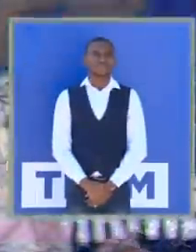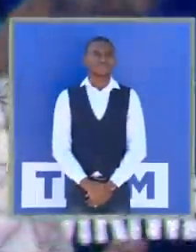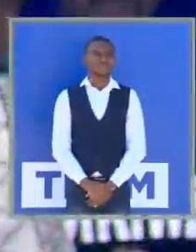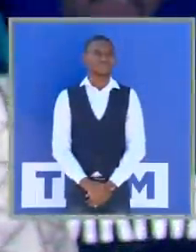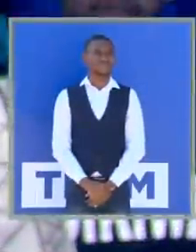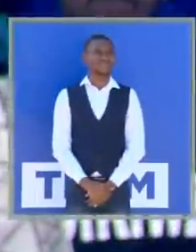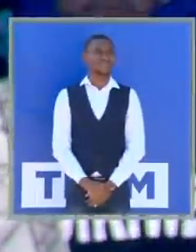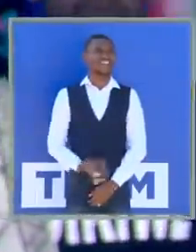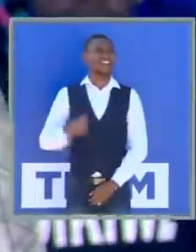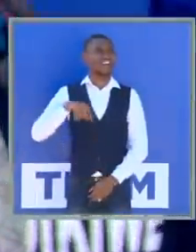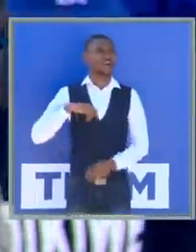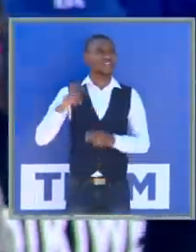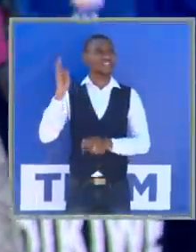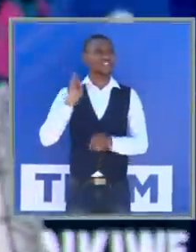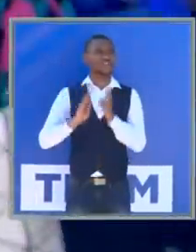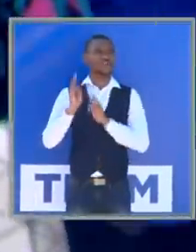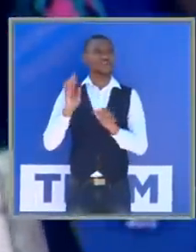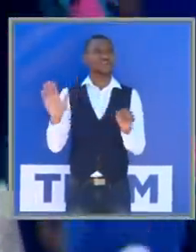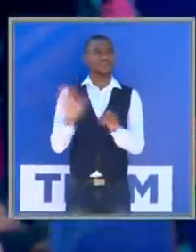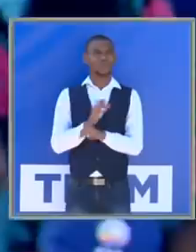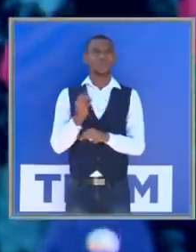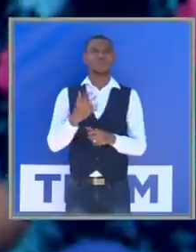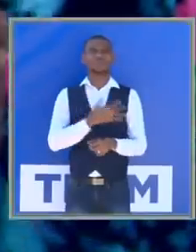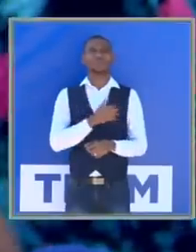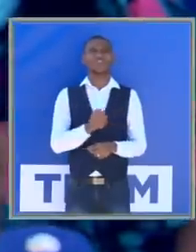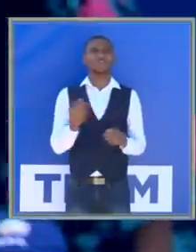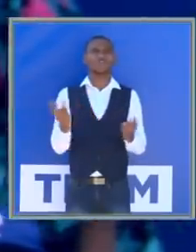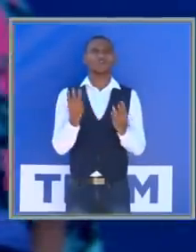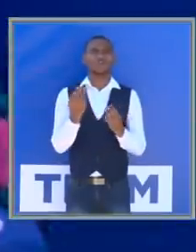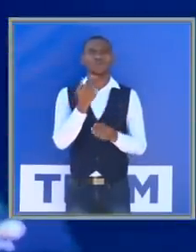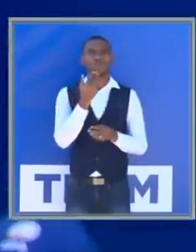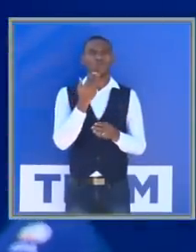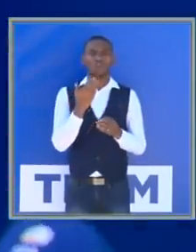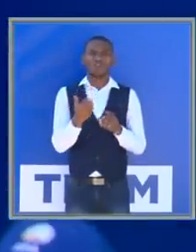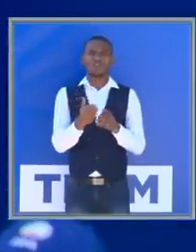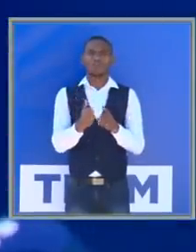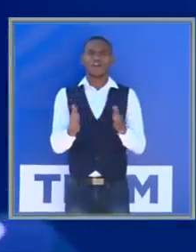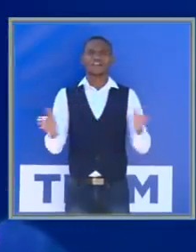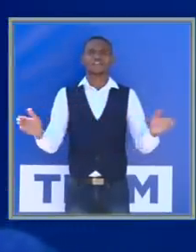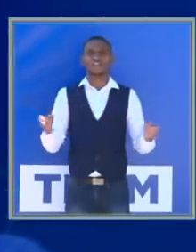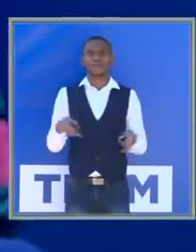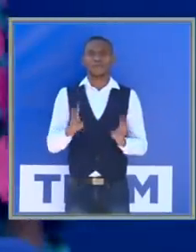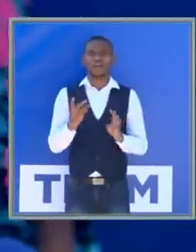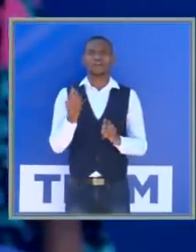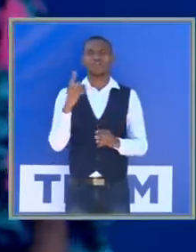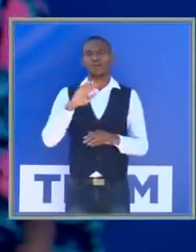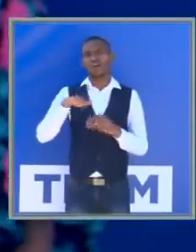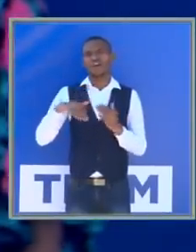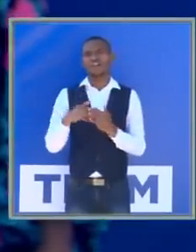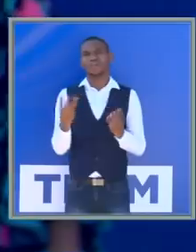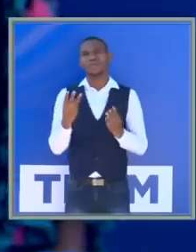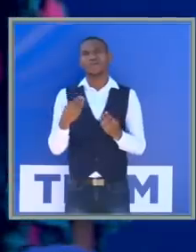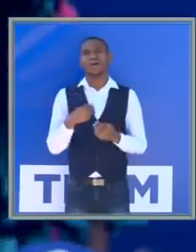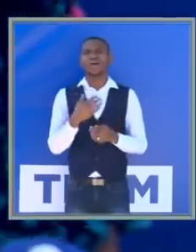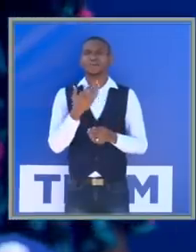Our history is full of brave people who've paved the way for many others. I'm grateful